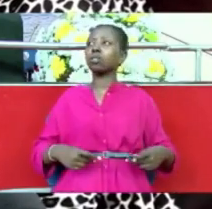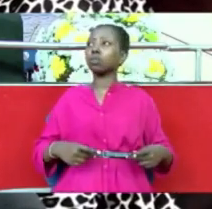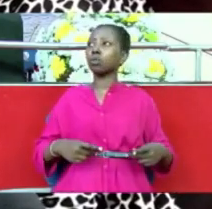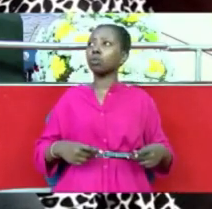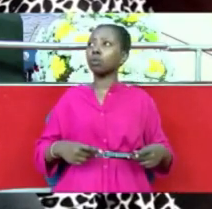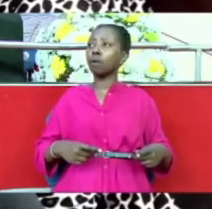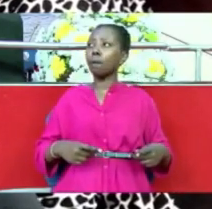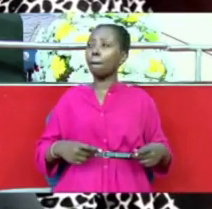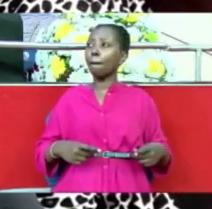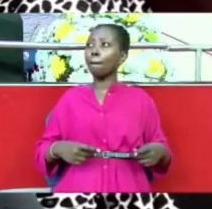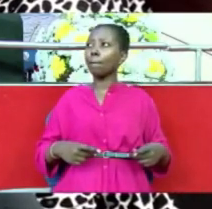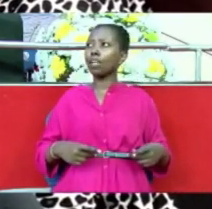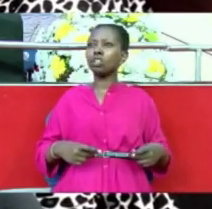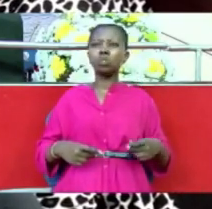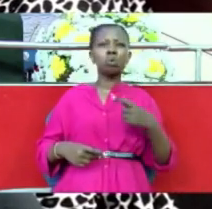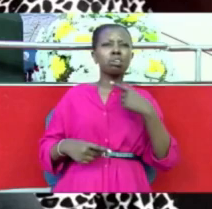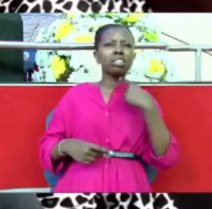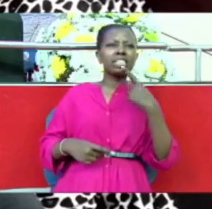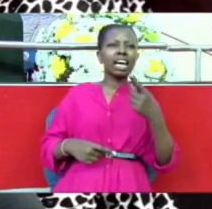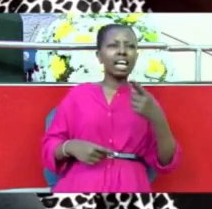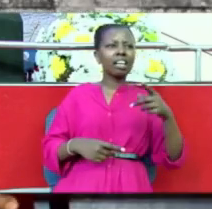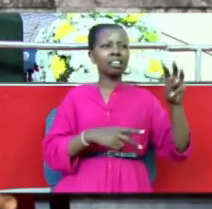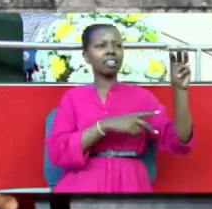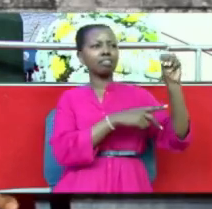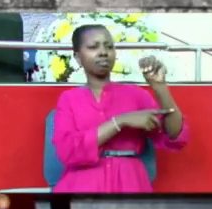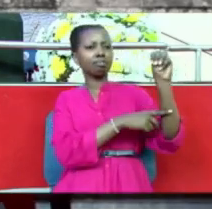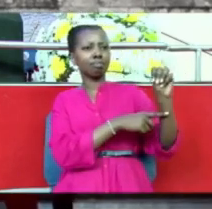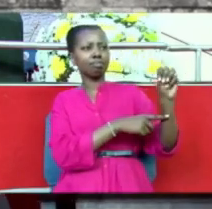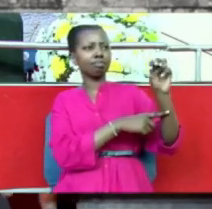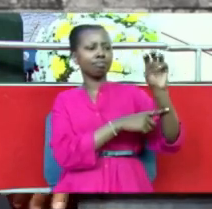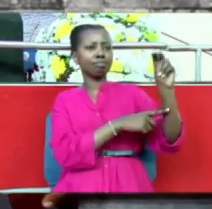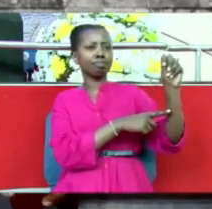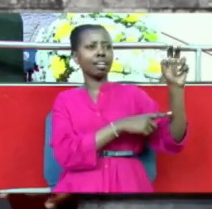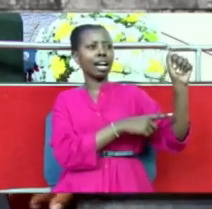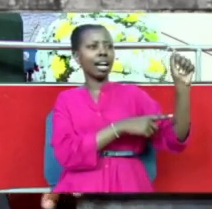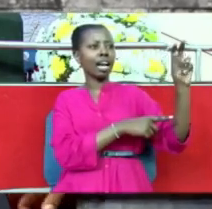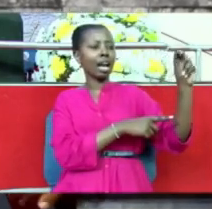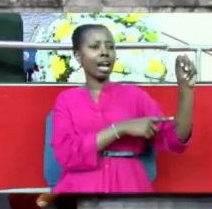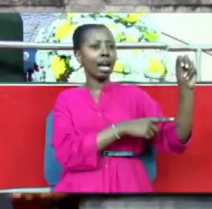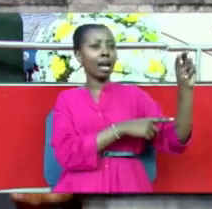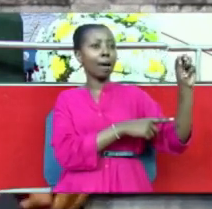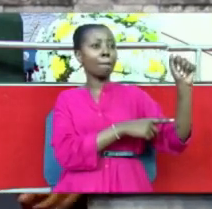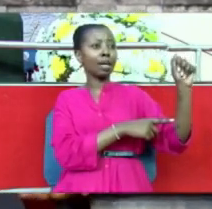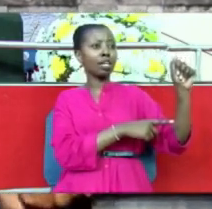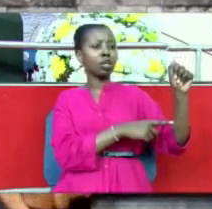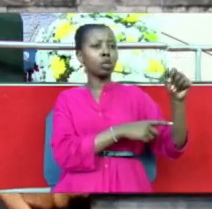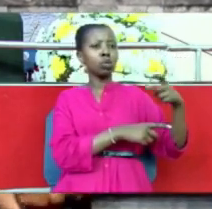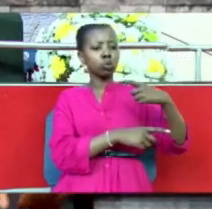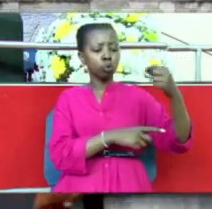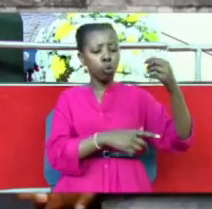nikajitupe. Hata hakutoka kwa nyumba. The servant of God was this number.